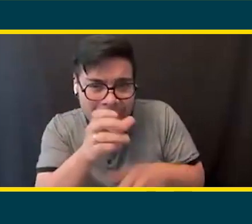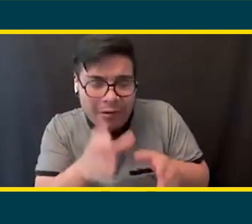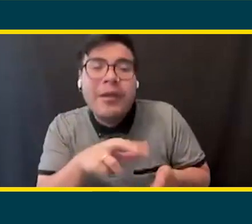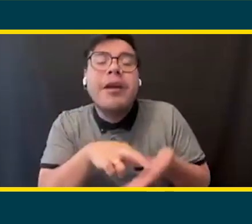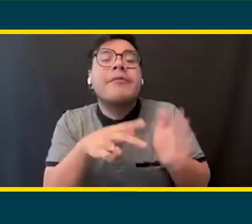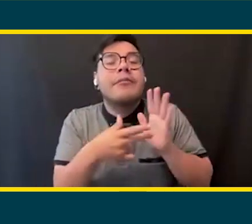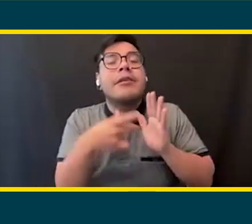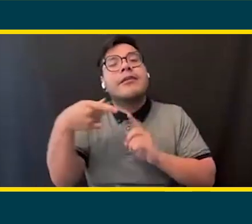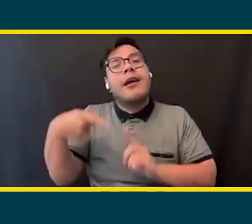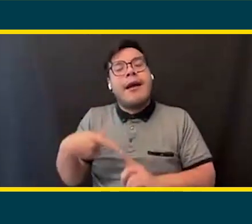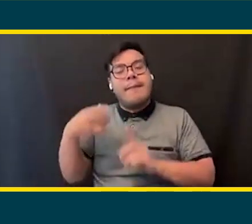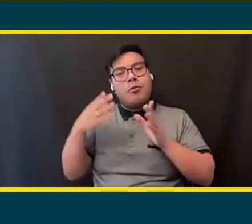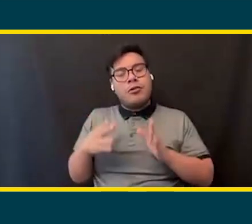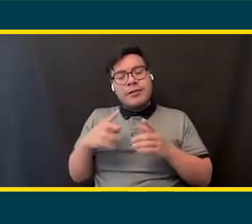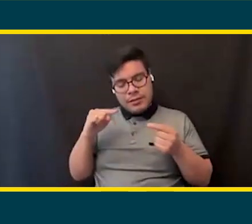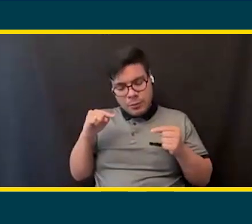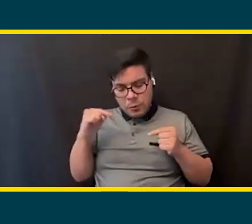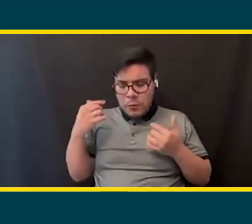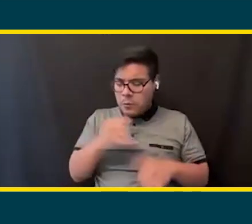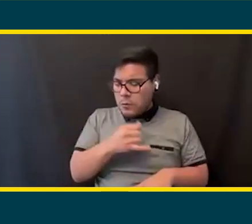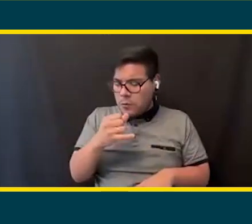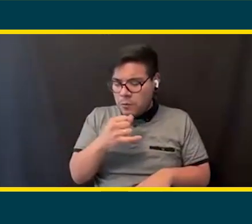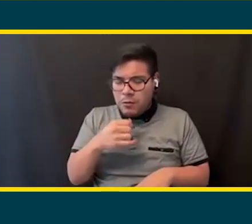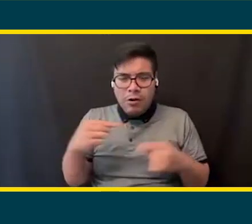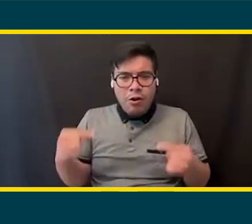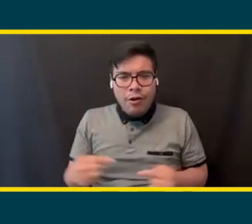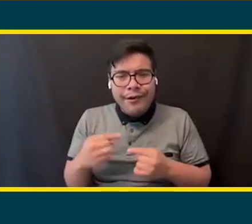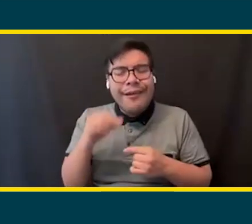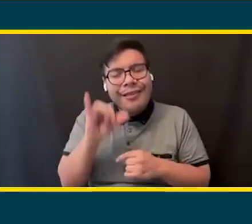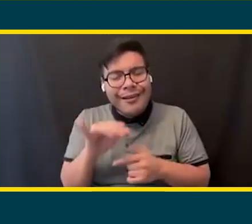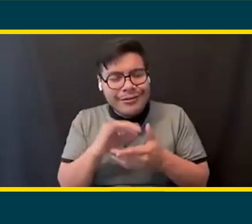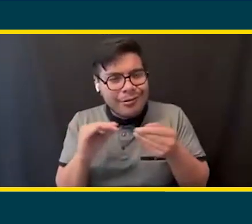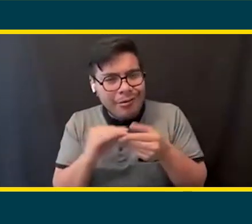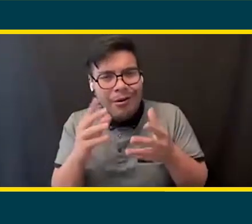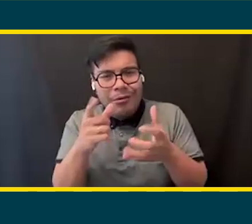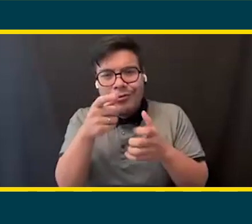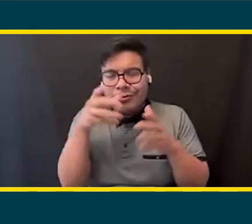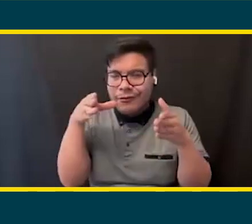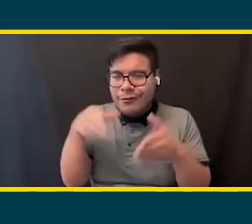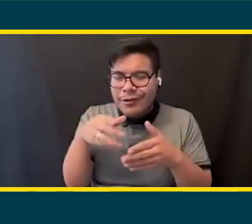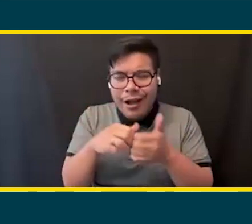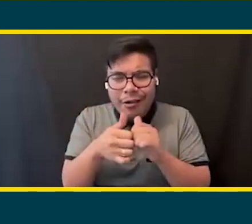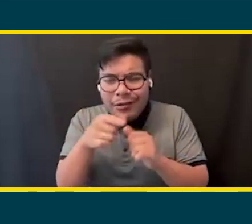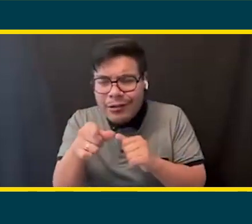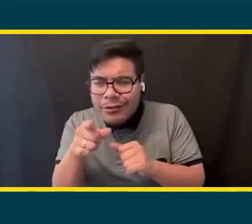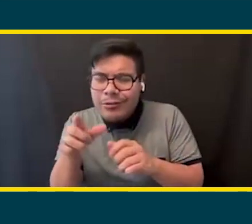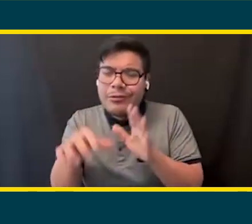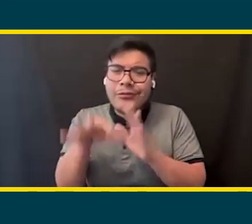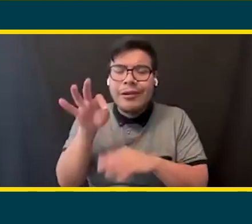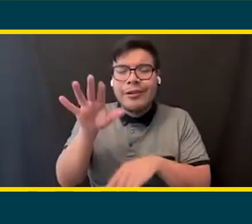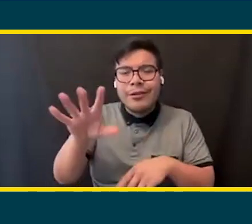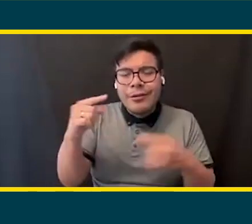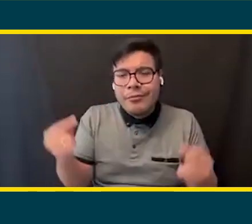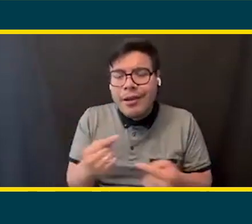hurting. And that's the story that I want you to focus on. How can you find the locus of their pain, hold them, midwife